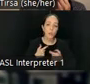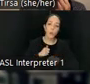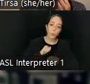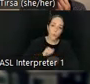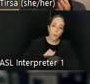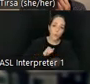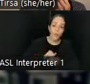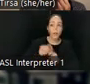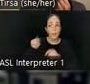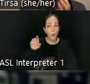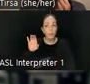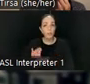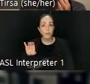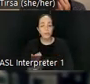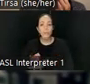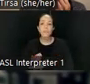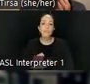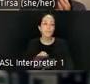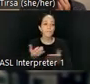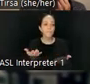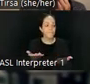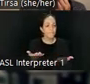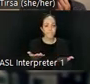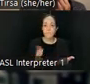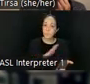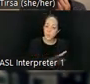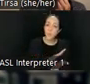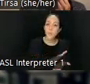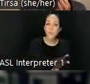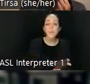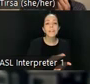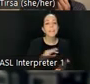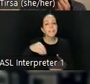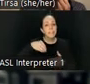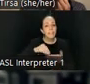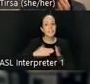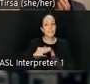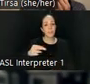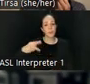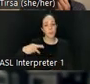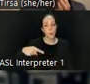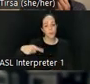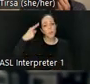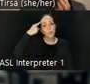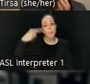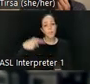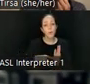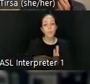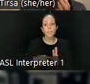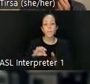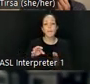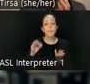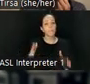in the city of Portland. So there are people, for example, who may reside in